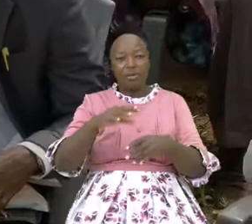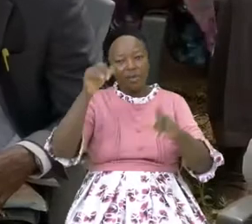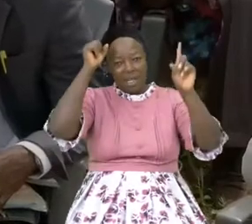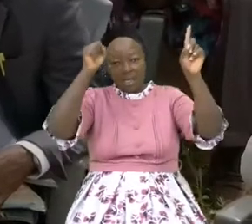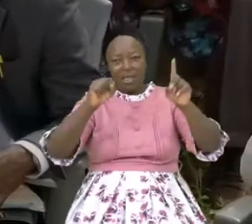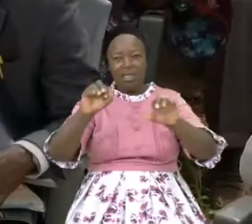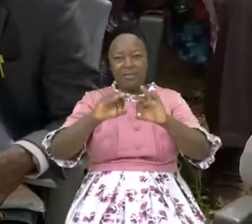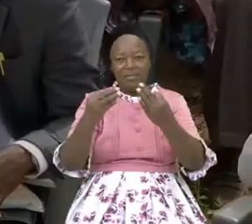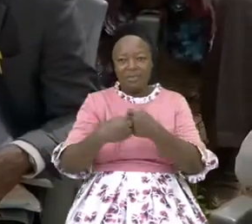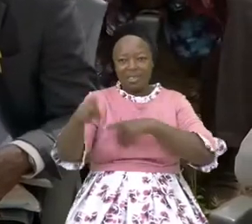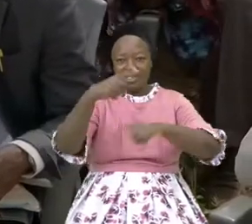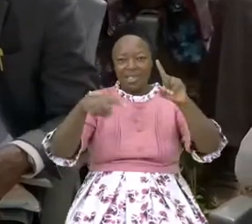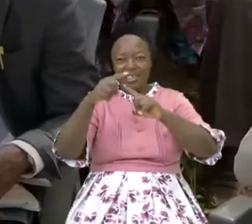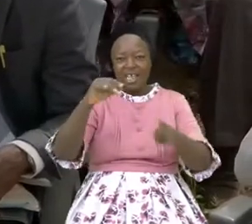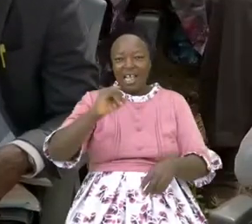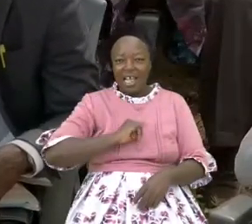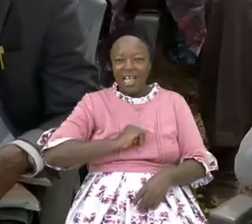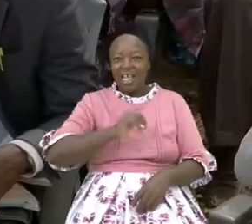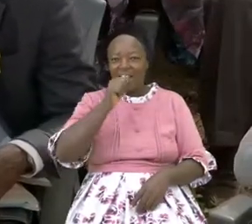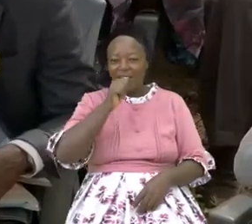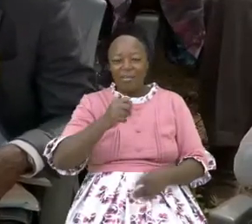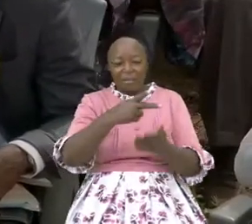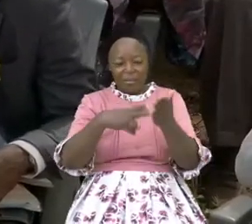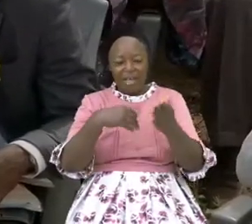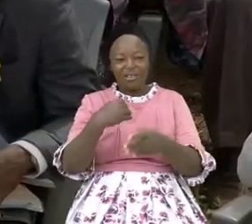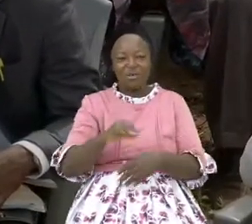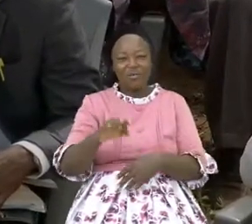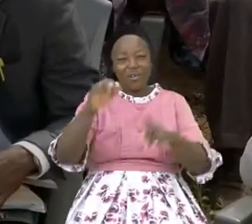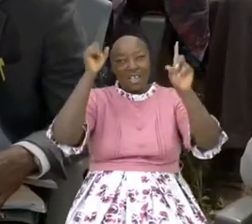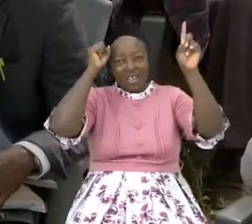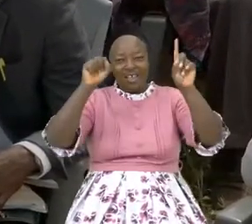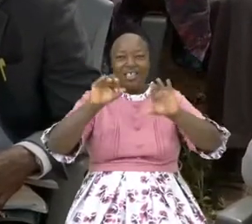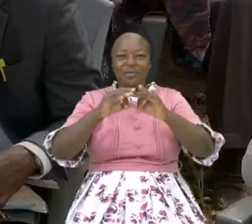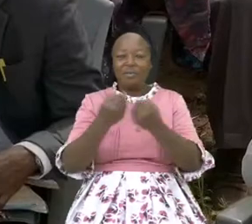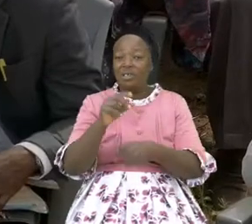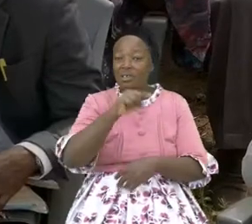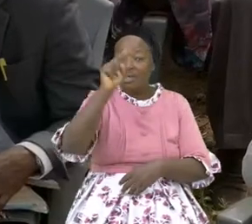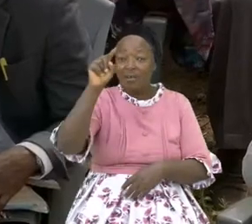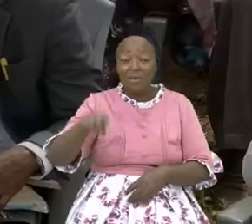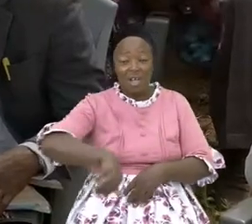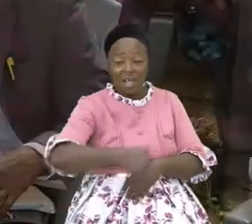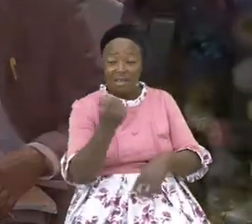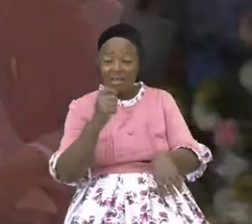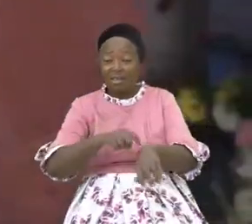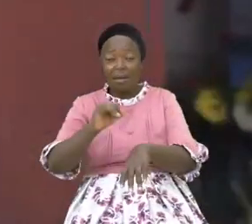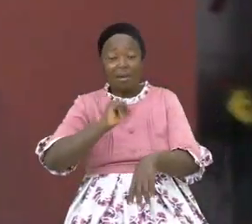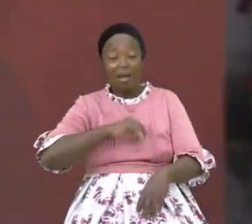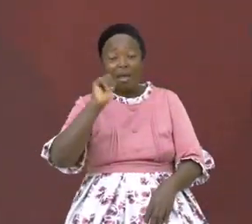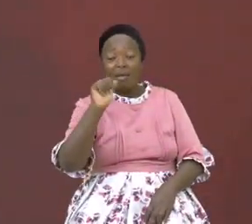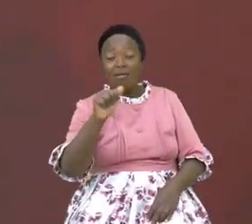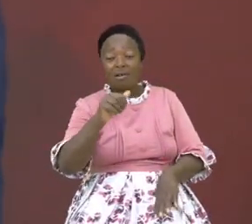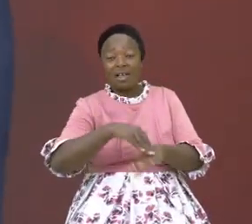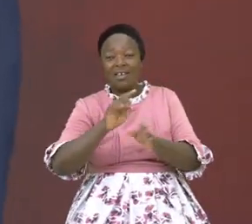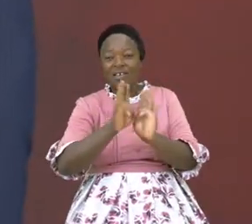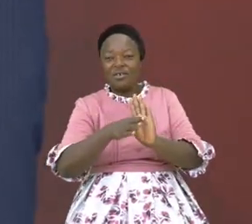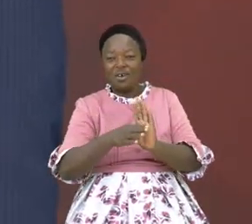am part of his household. Therefore, anytime I knock at the door, ask, it shall be given unto